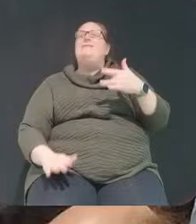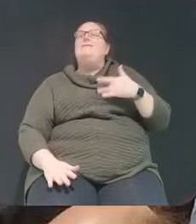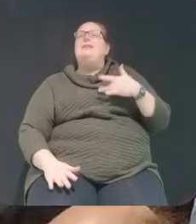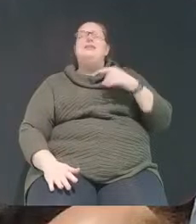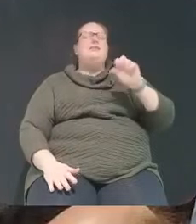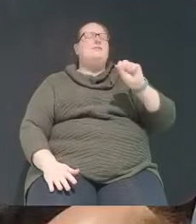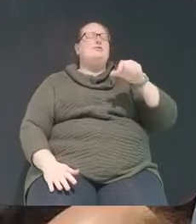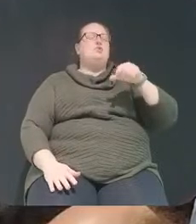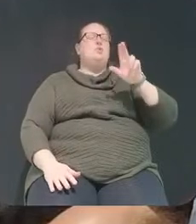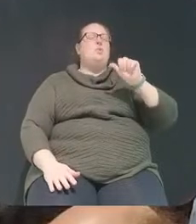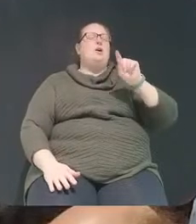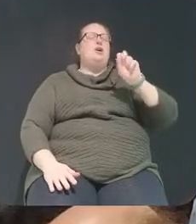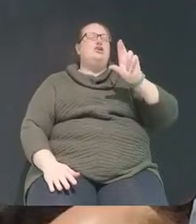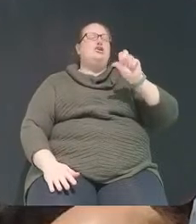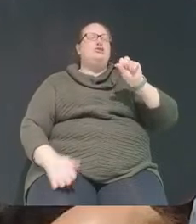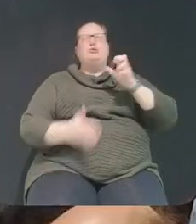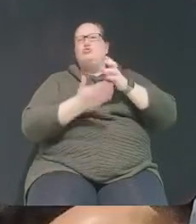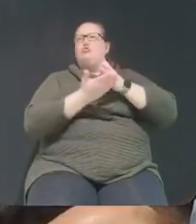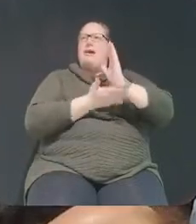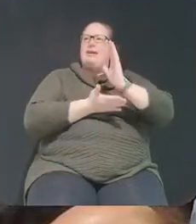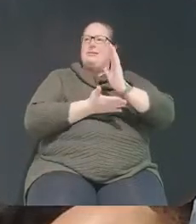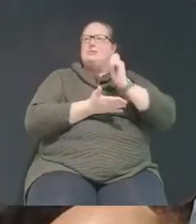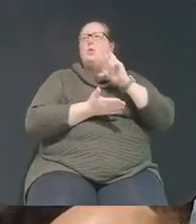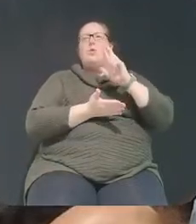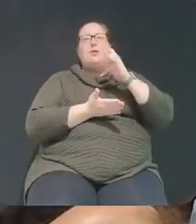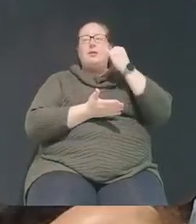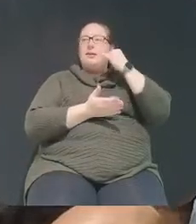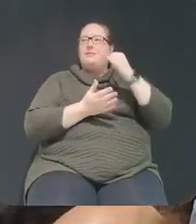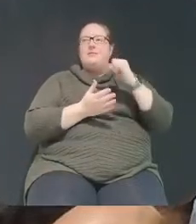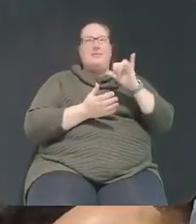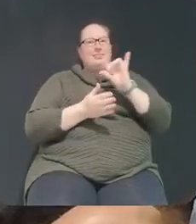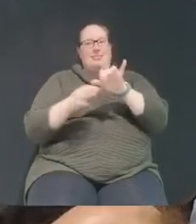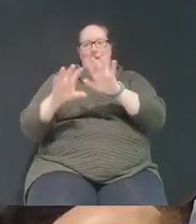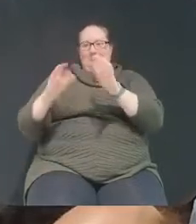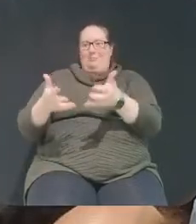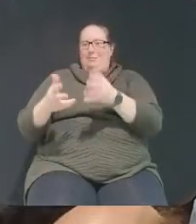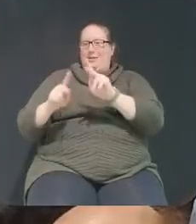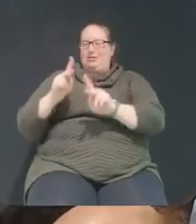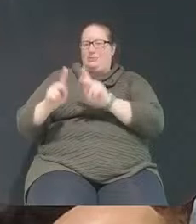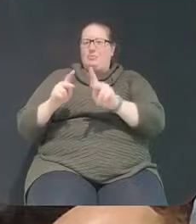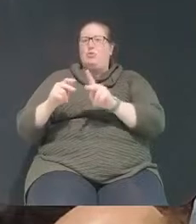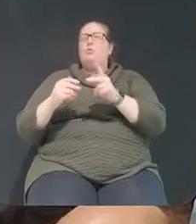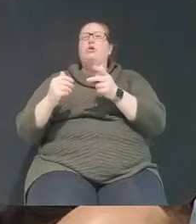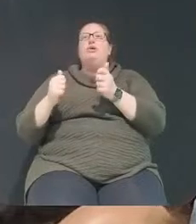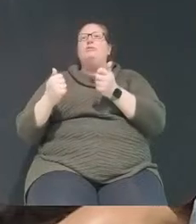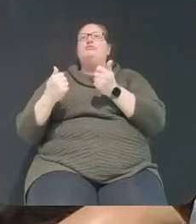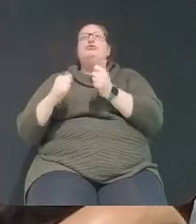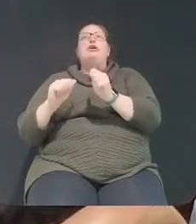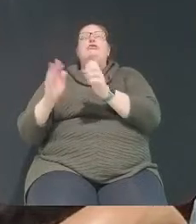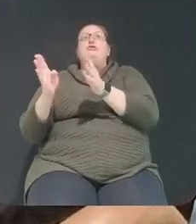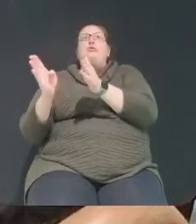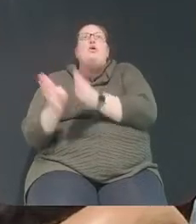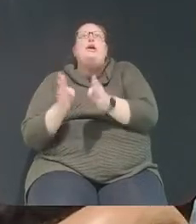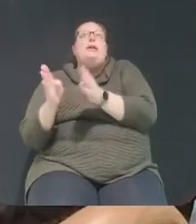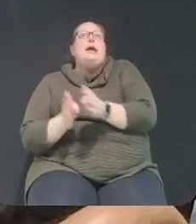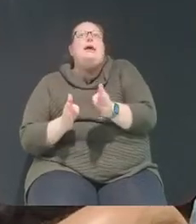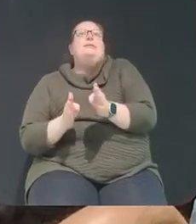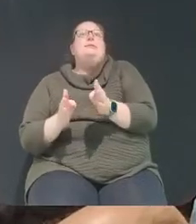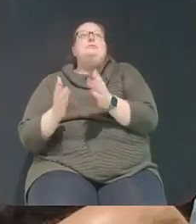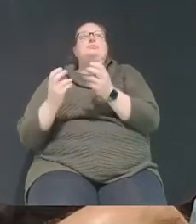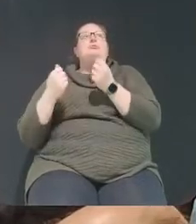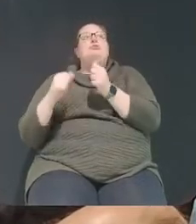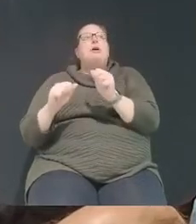squatters' rights, or if they were organizing to try to leverage, get some kind of leverage against the